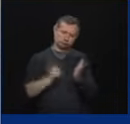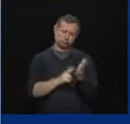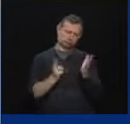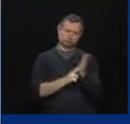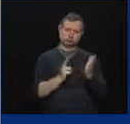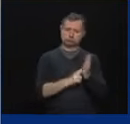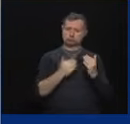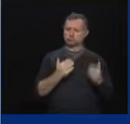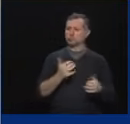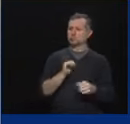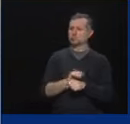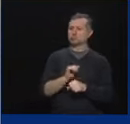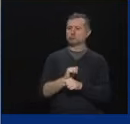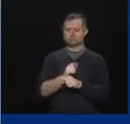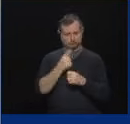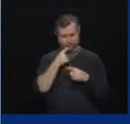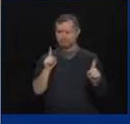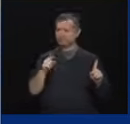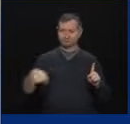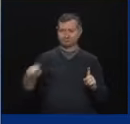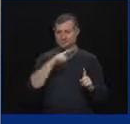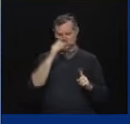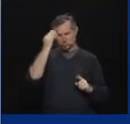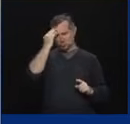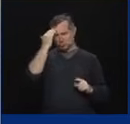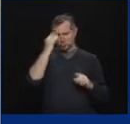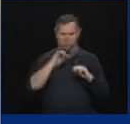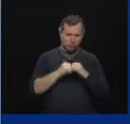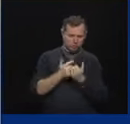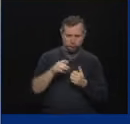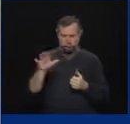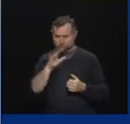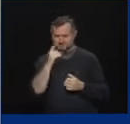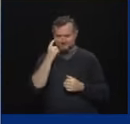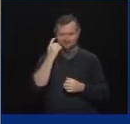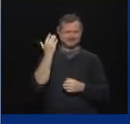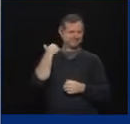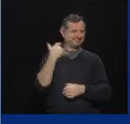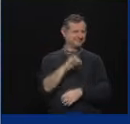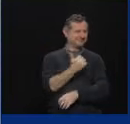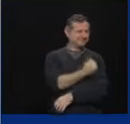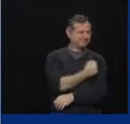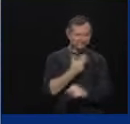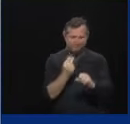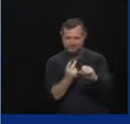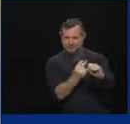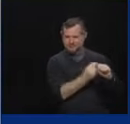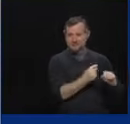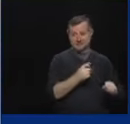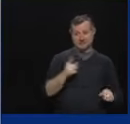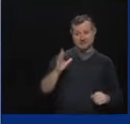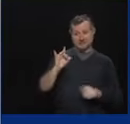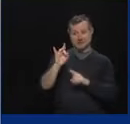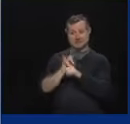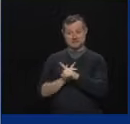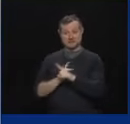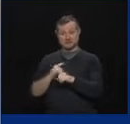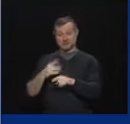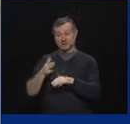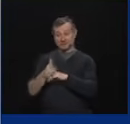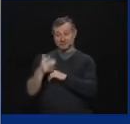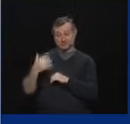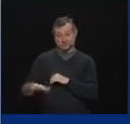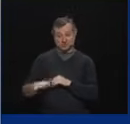out. Be aware of when you had your last shot. 8 months later, start talking about going to see your